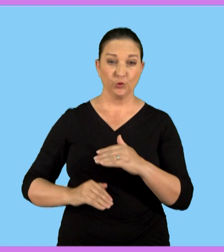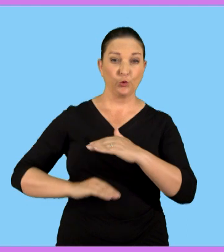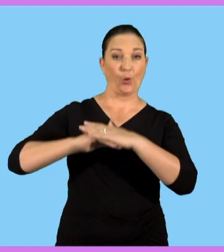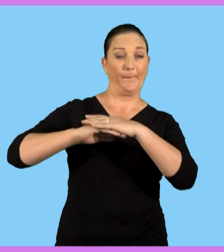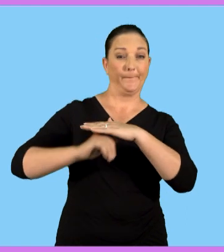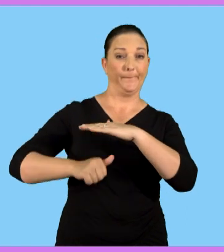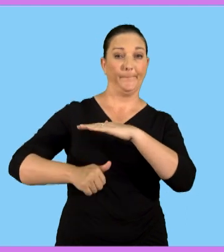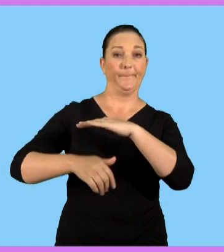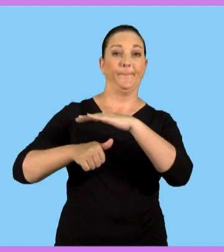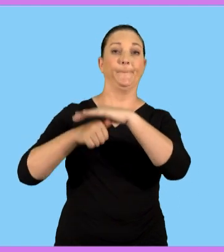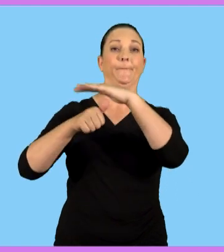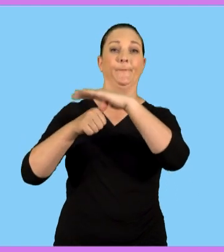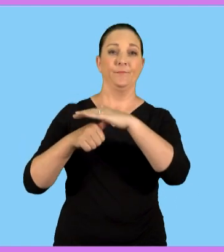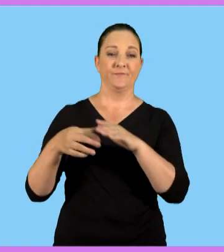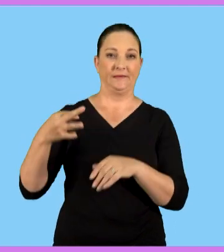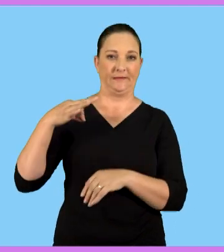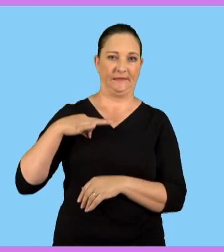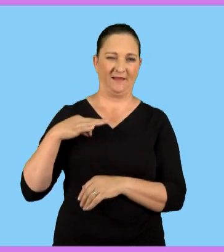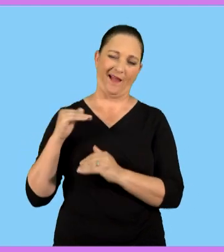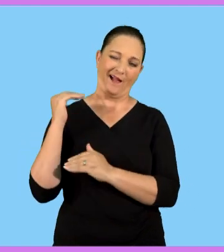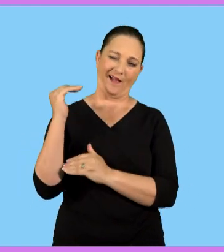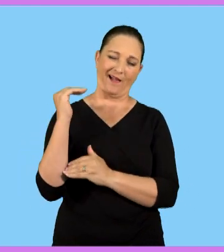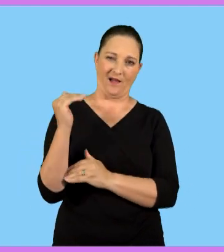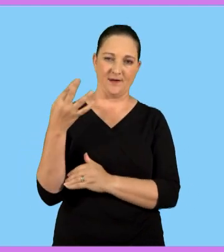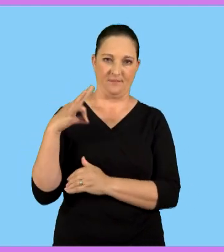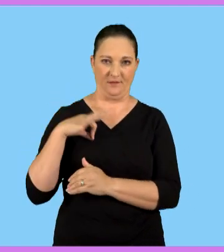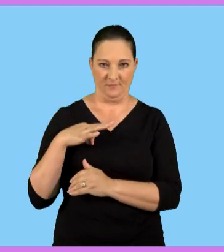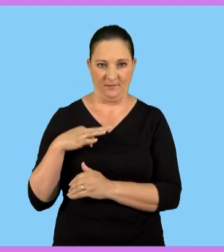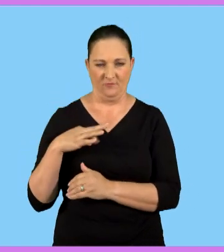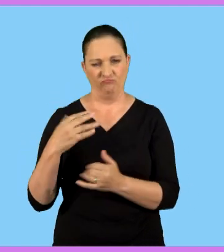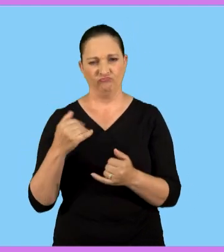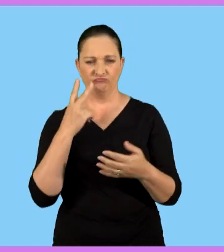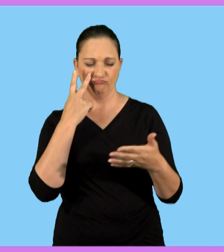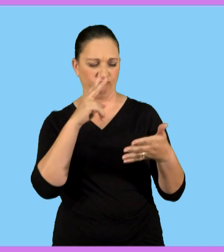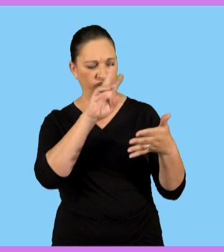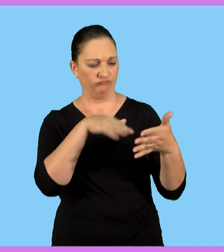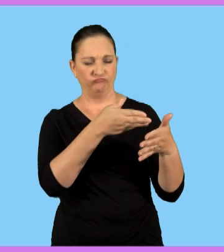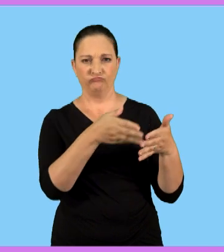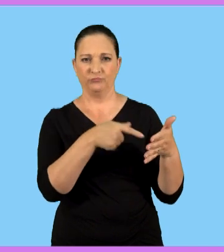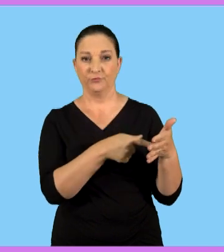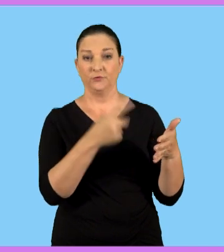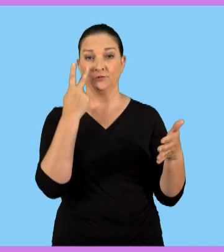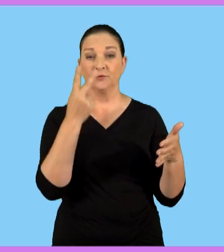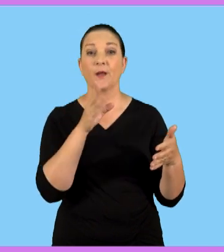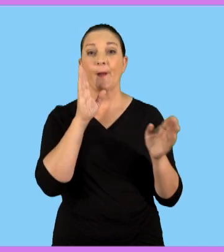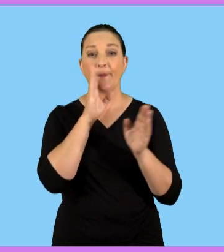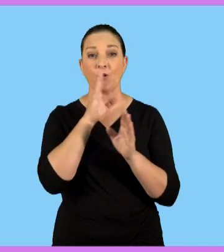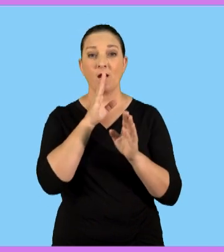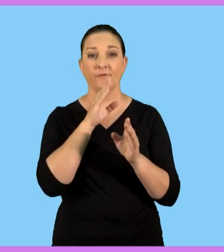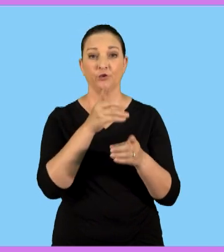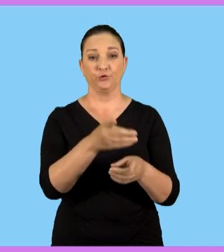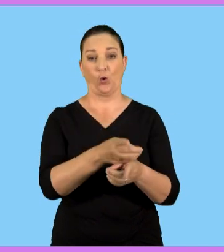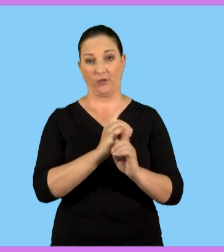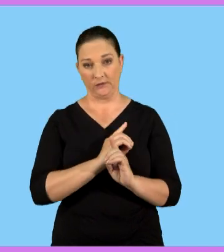The main source of income will likely be the income that's the highest, the biggest amount there. So if I read private